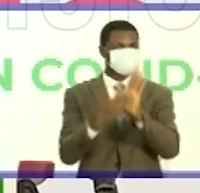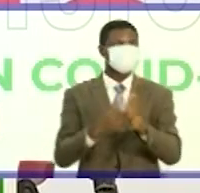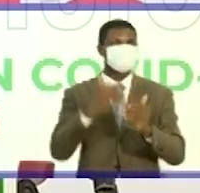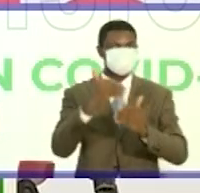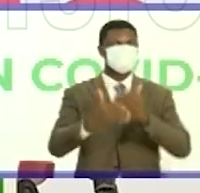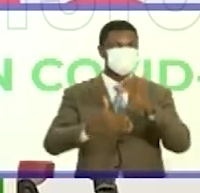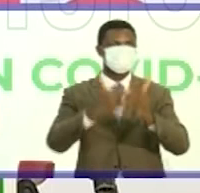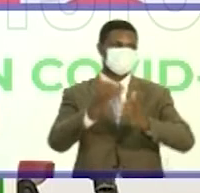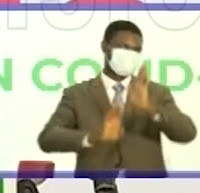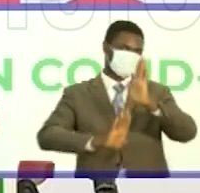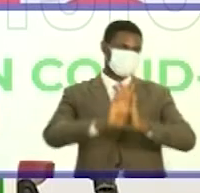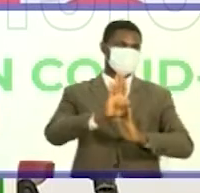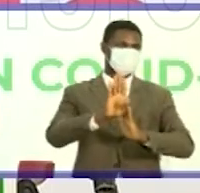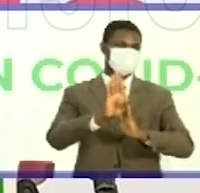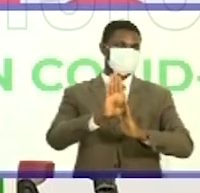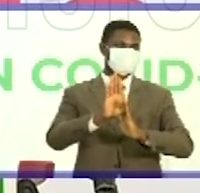testing.